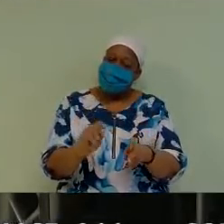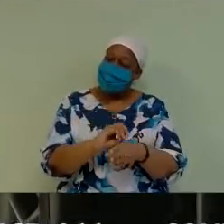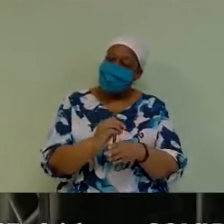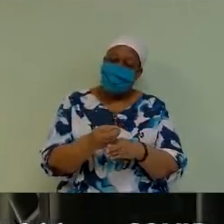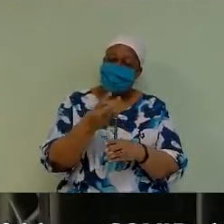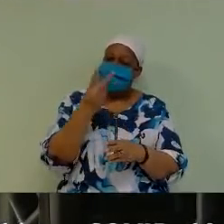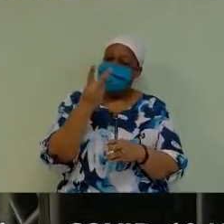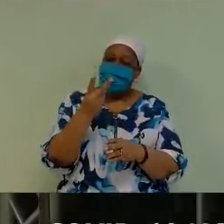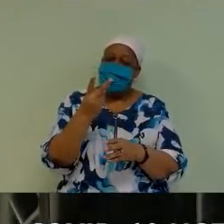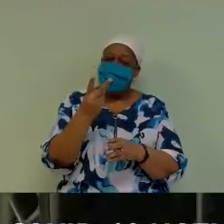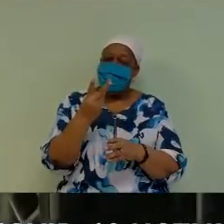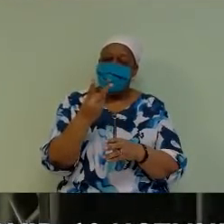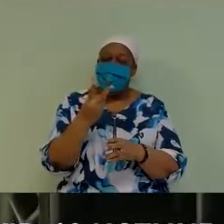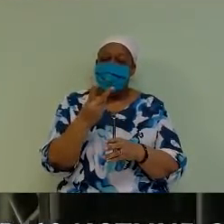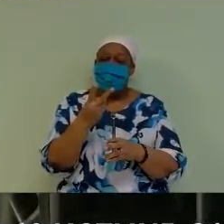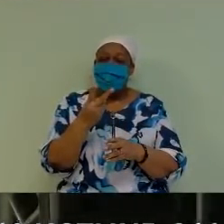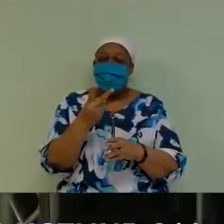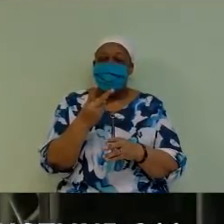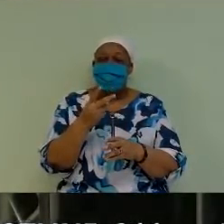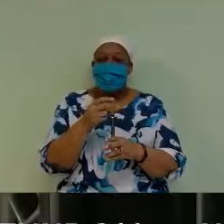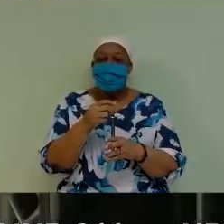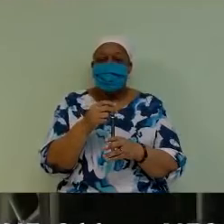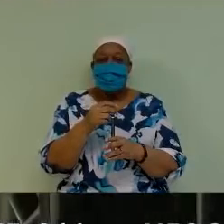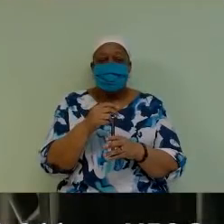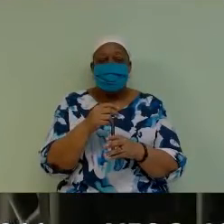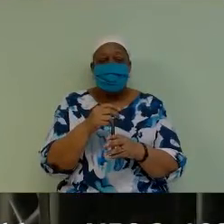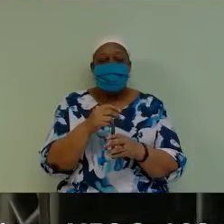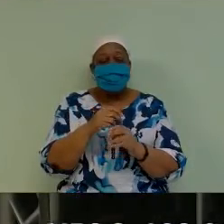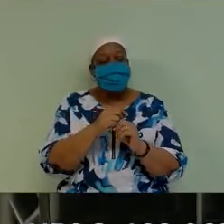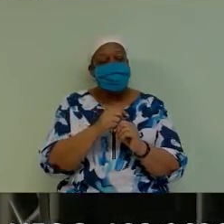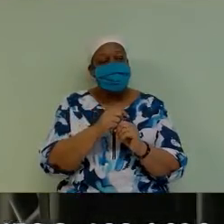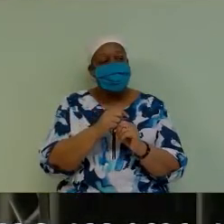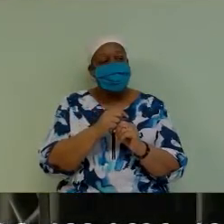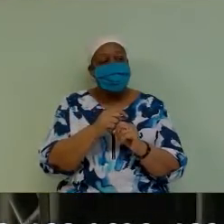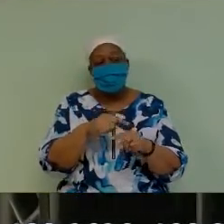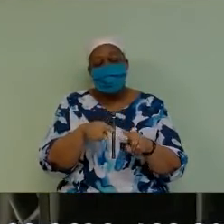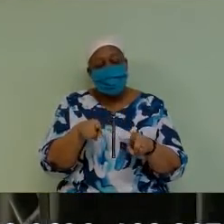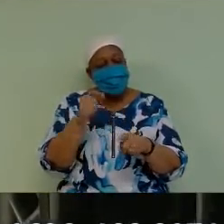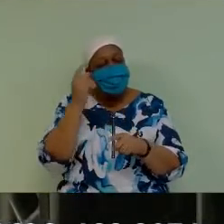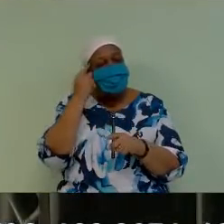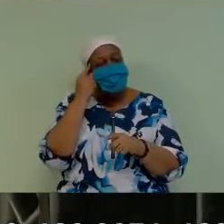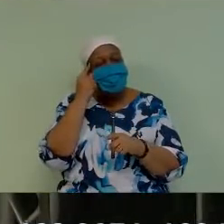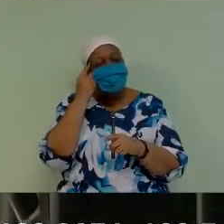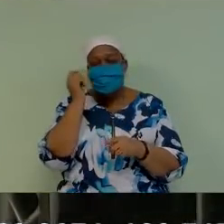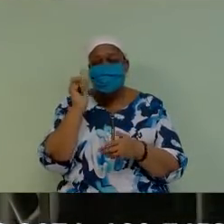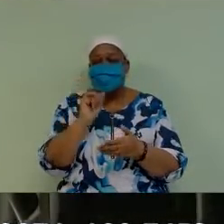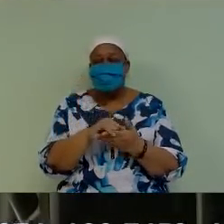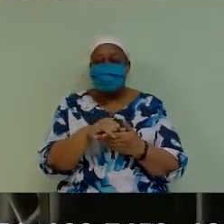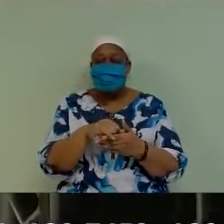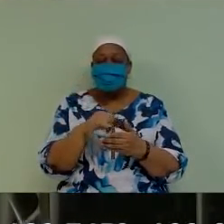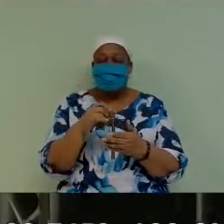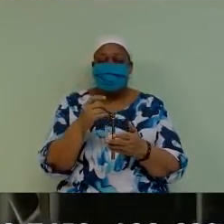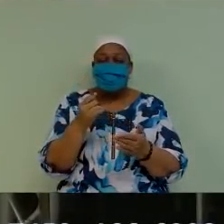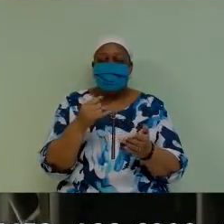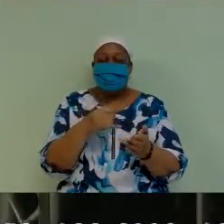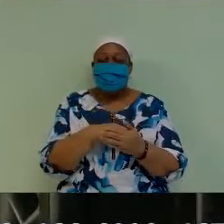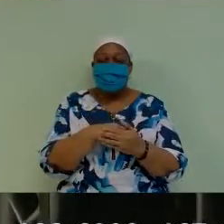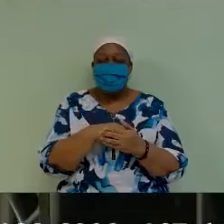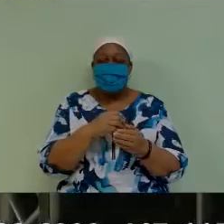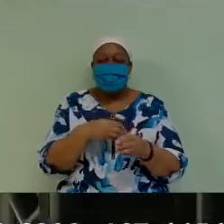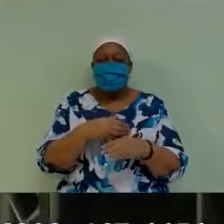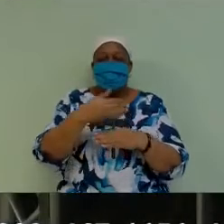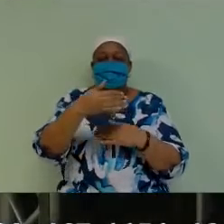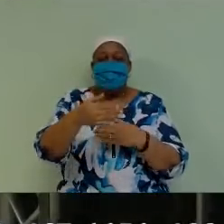because there are some stations which have two individuals doing the bagging. But that's as far as the contribution would